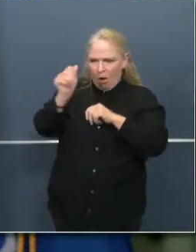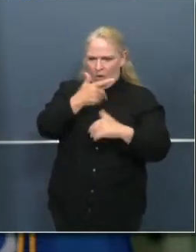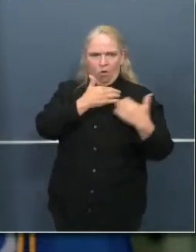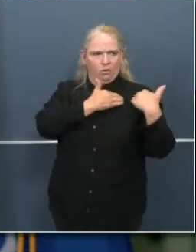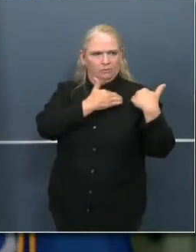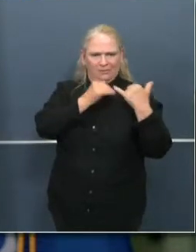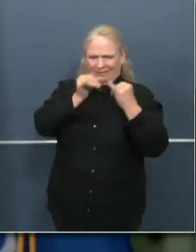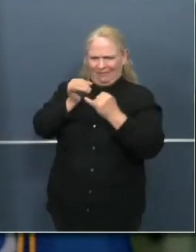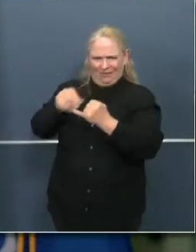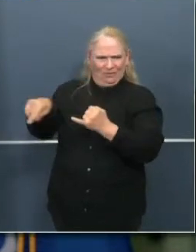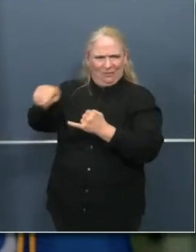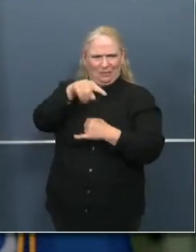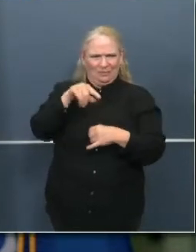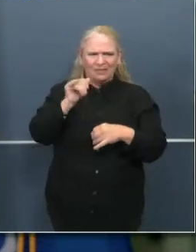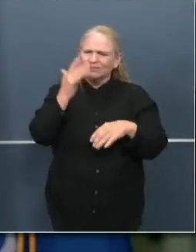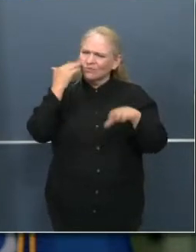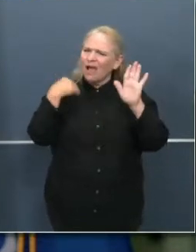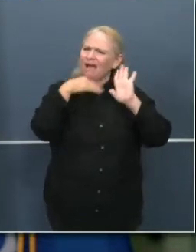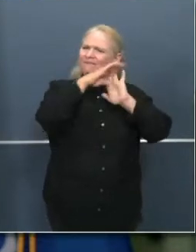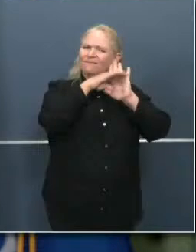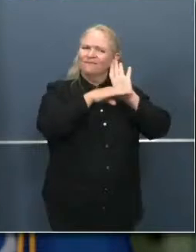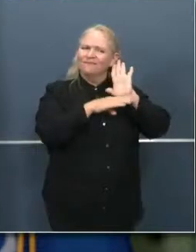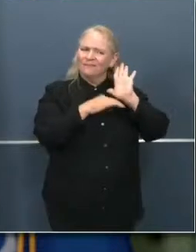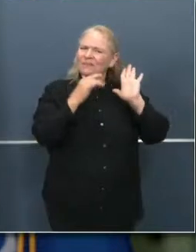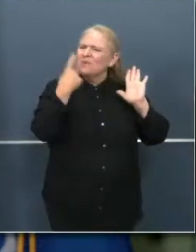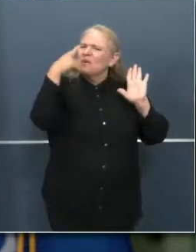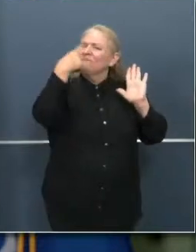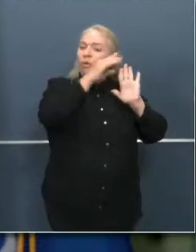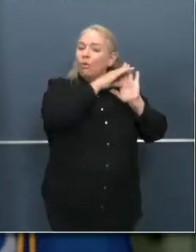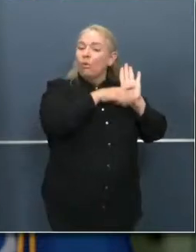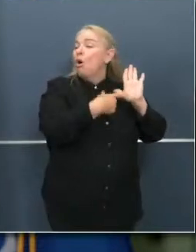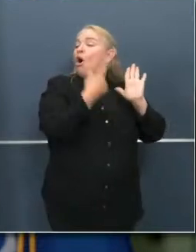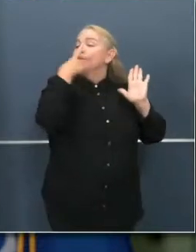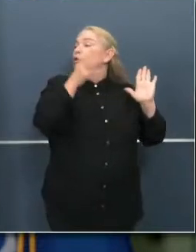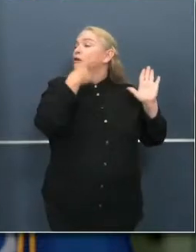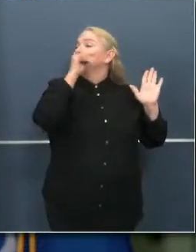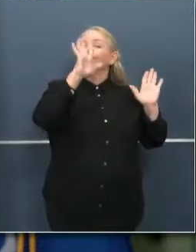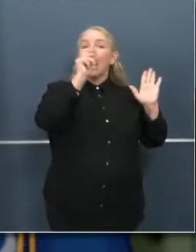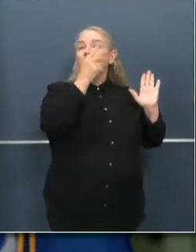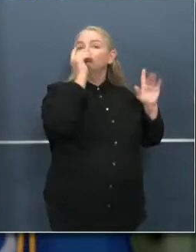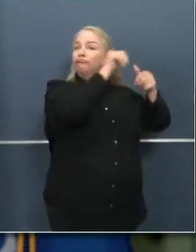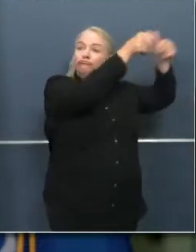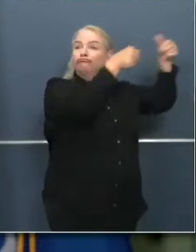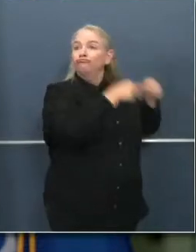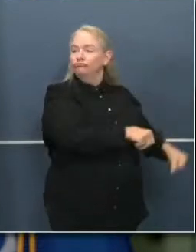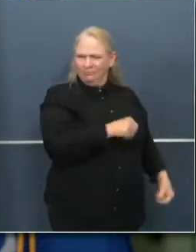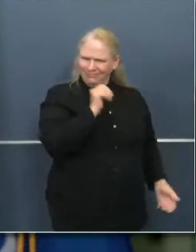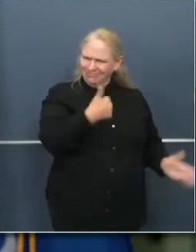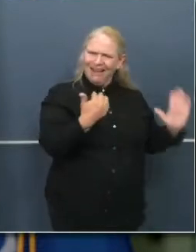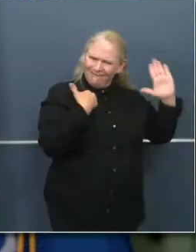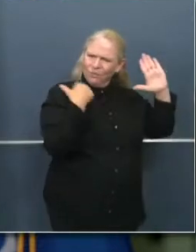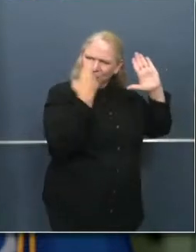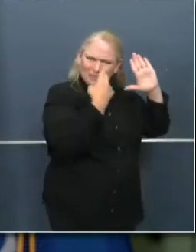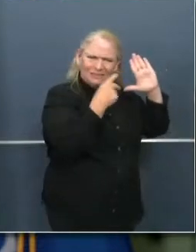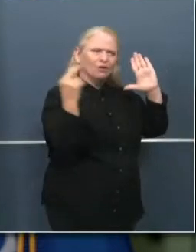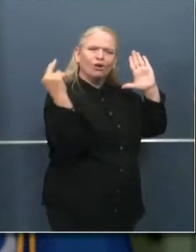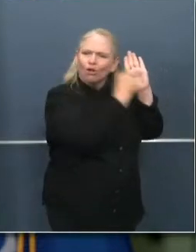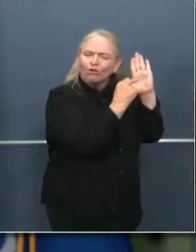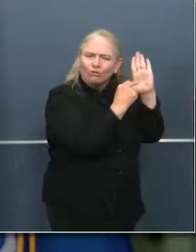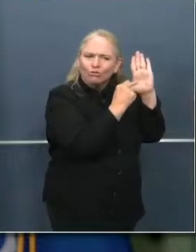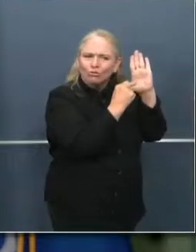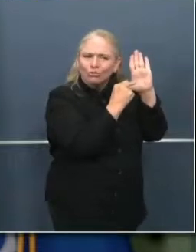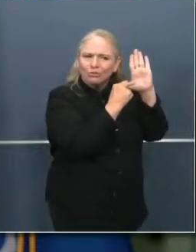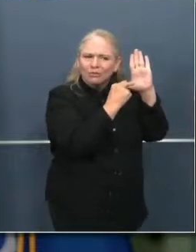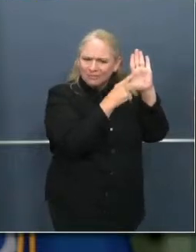expectations are. We set those expectations. We focused on how to responsibly reopen